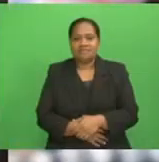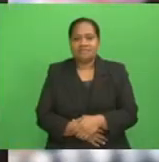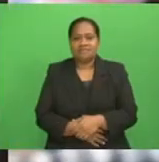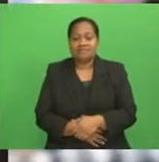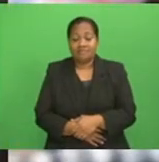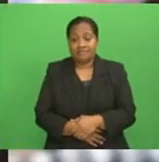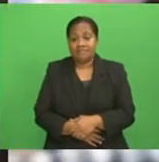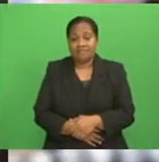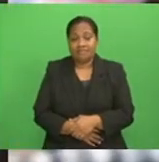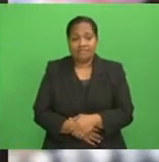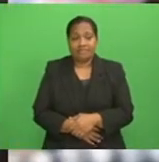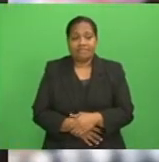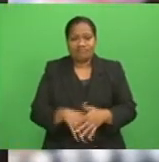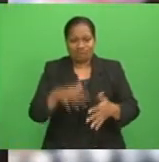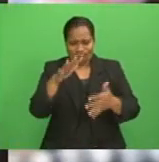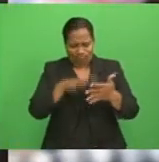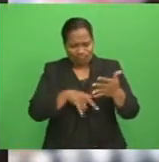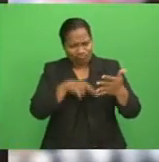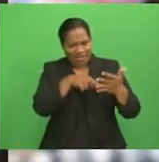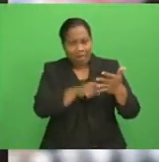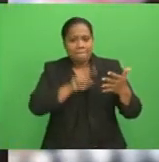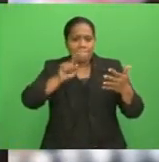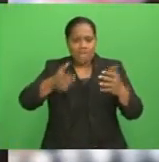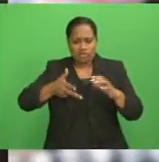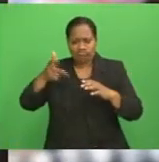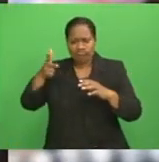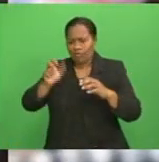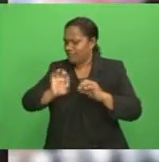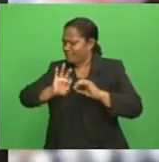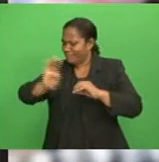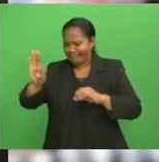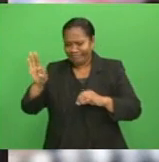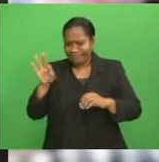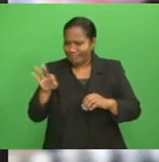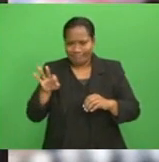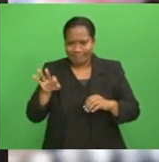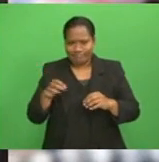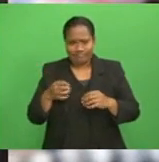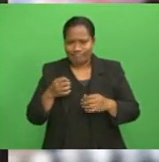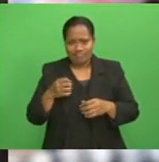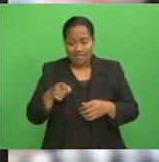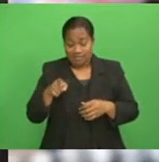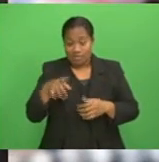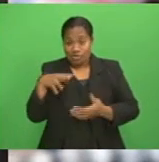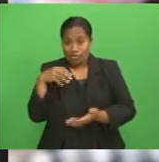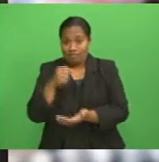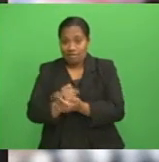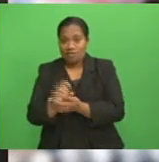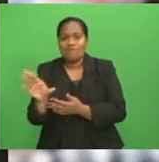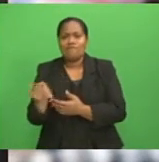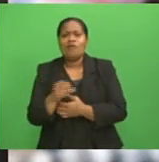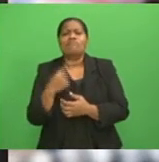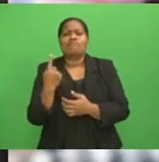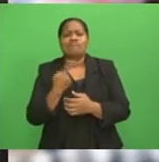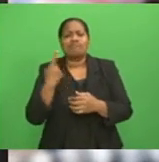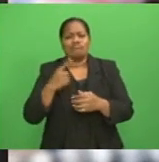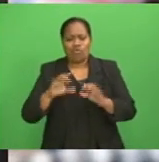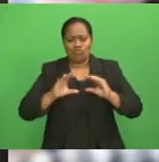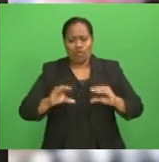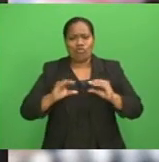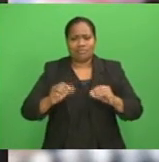The script's written, but the cameras aren't ready to roll just yet. That's the confirmation from former Fiji Sevens coach Ben